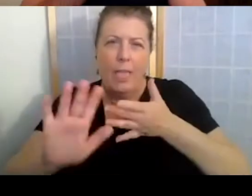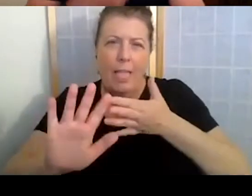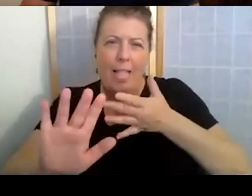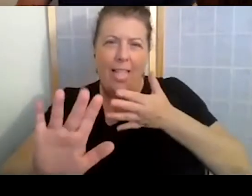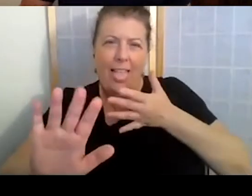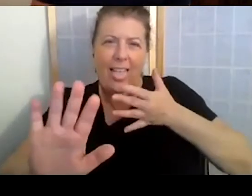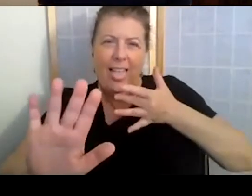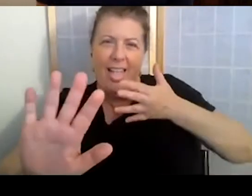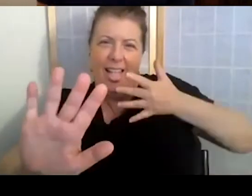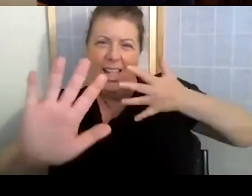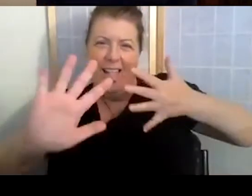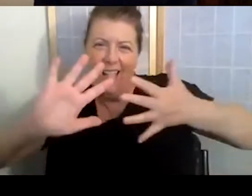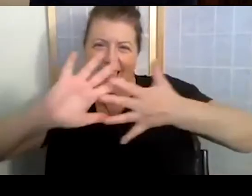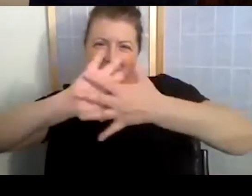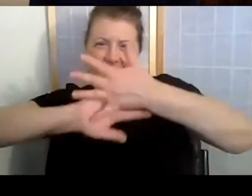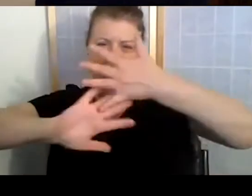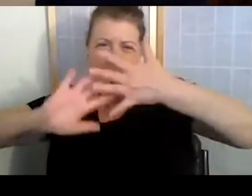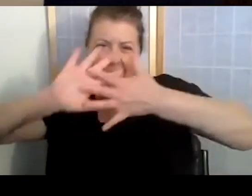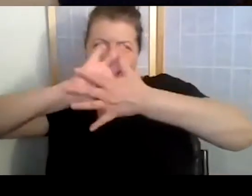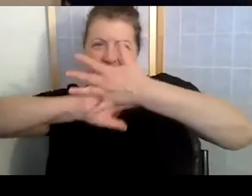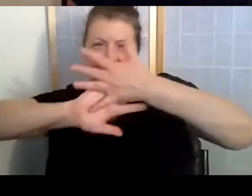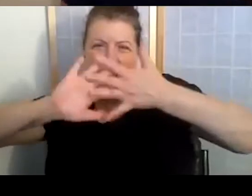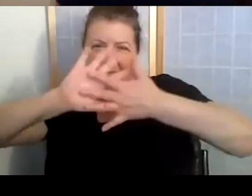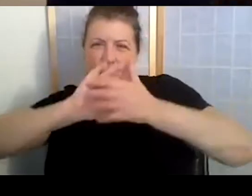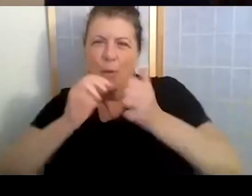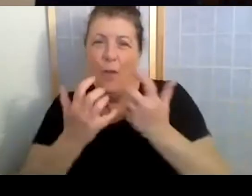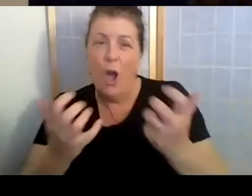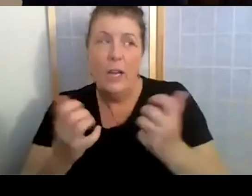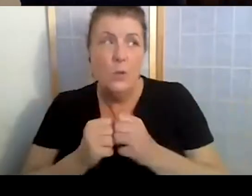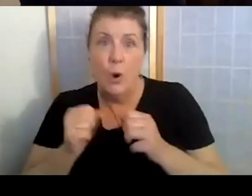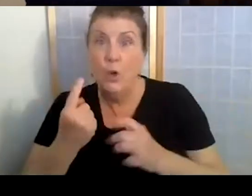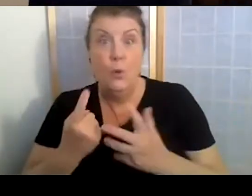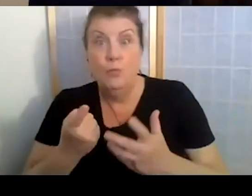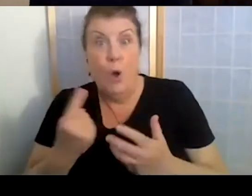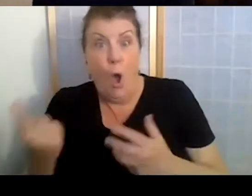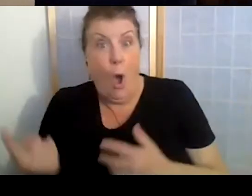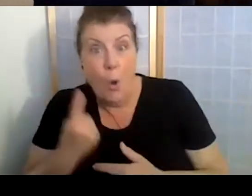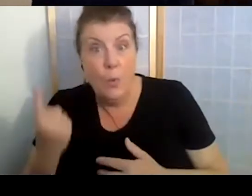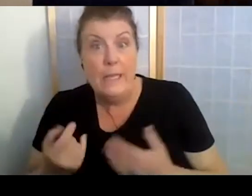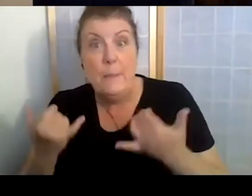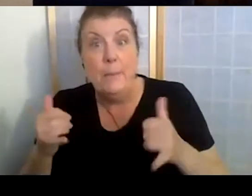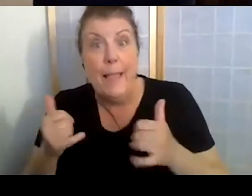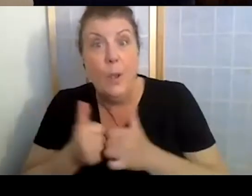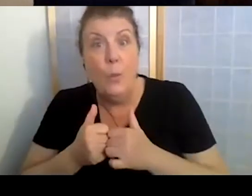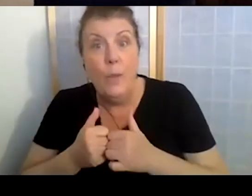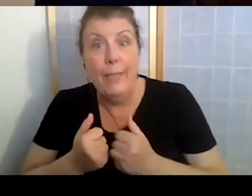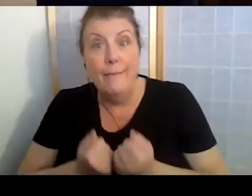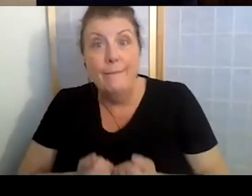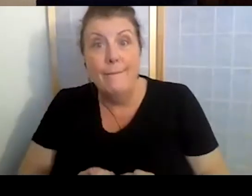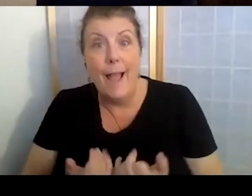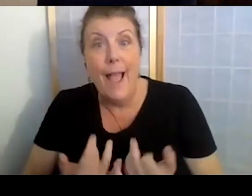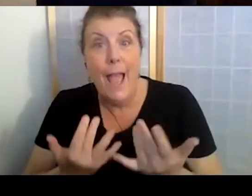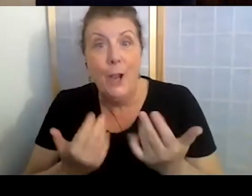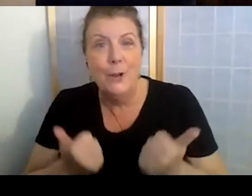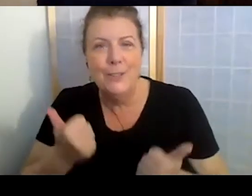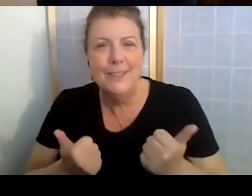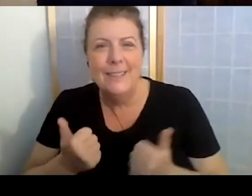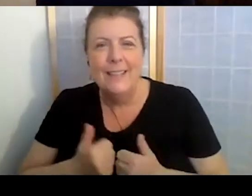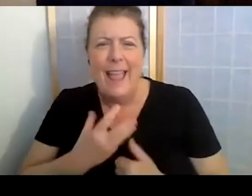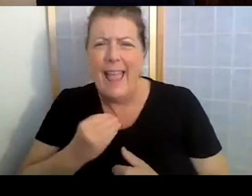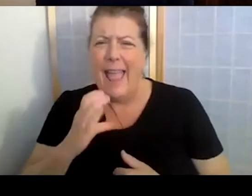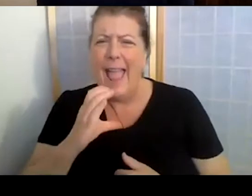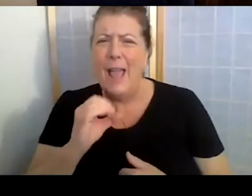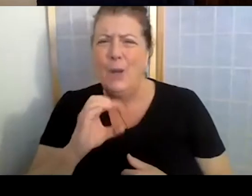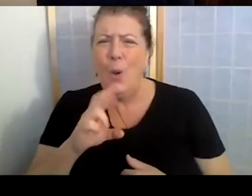if you're sort of just always playing with fire. And Cord, to your experience too, with your sort of lyrical episode that sort